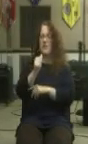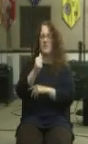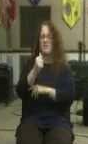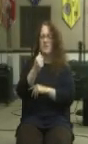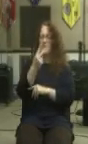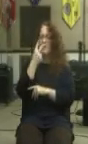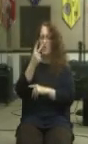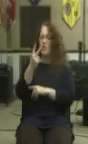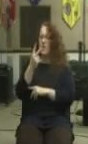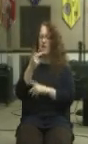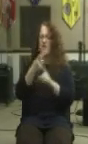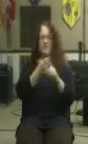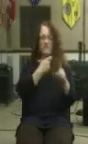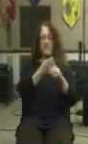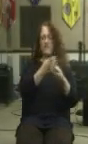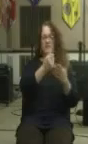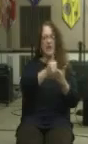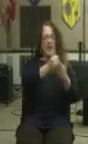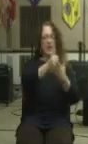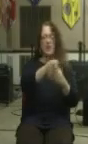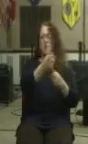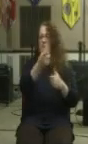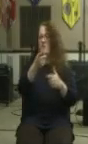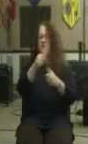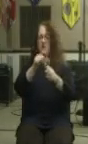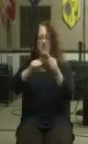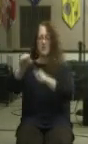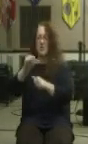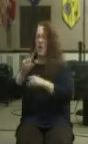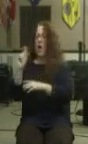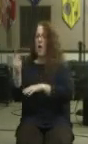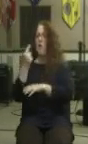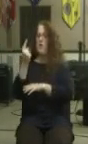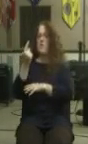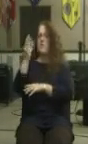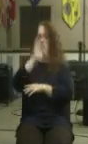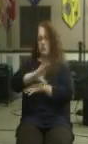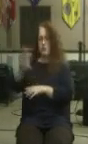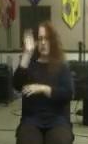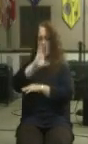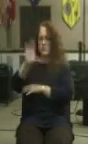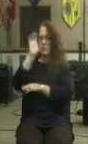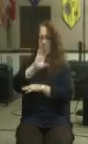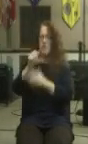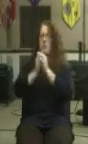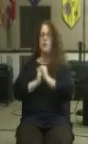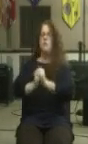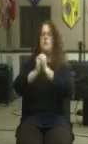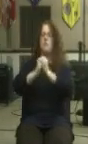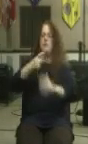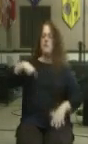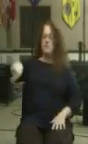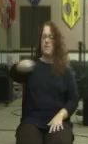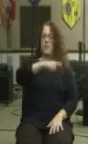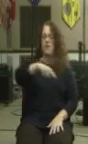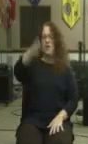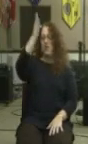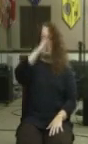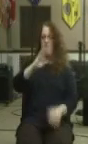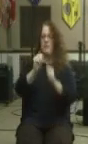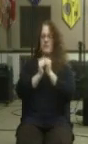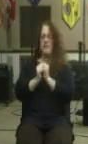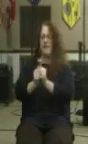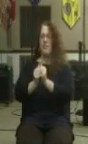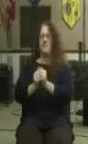one. They're not looking for a handout from one to the other. They don't come for anything except let's come together and worship our